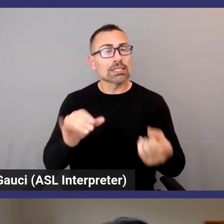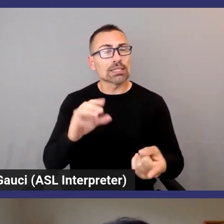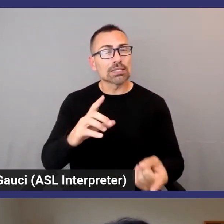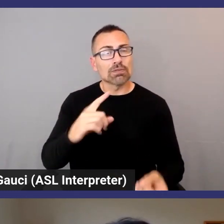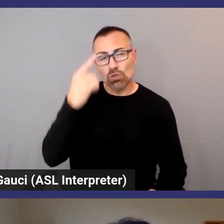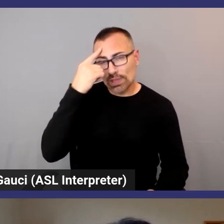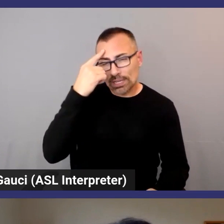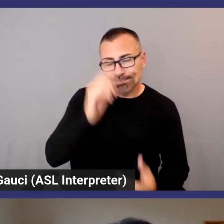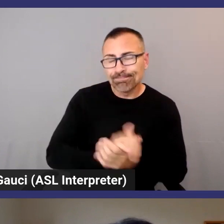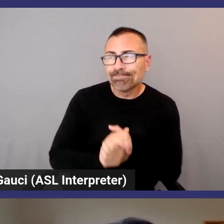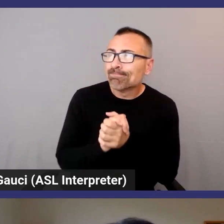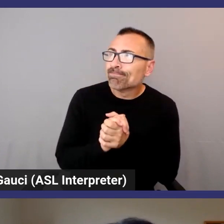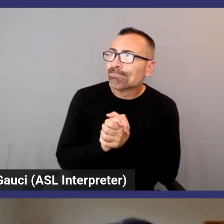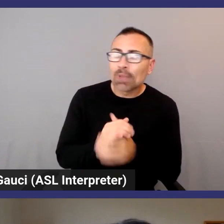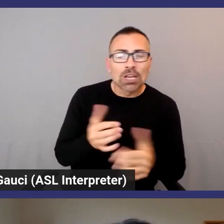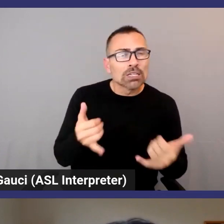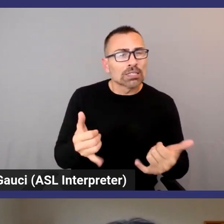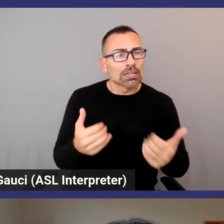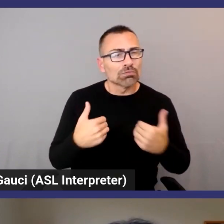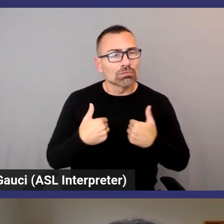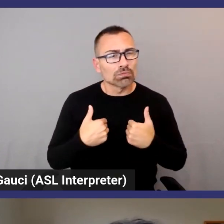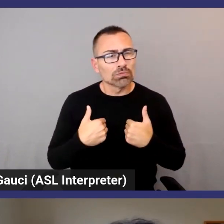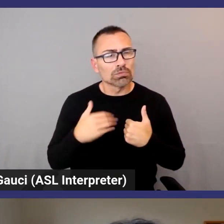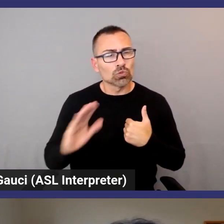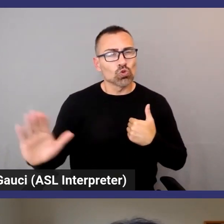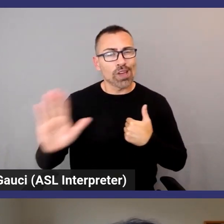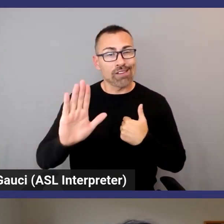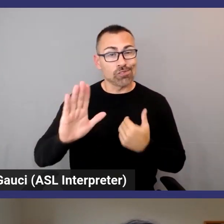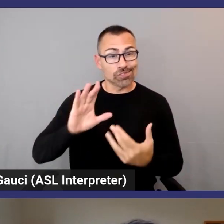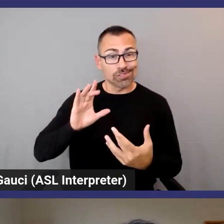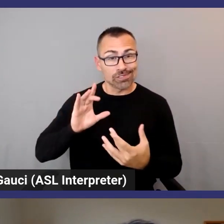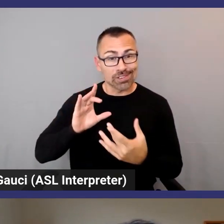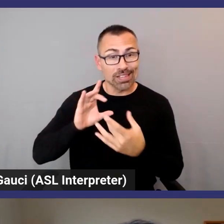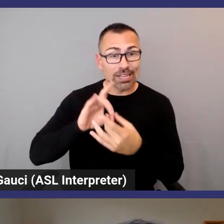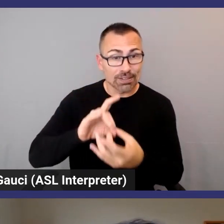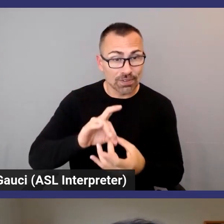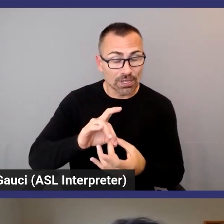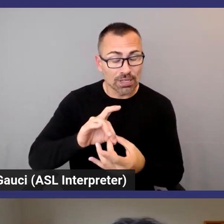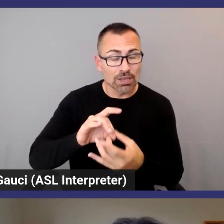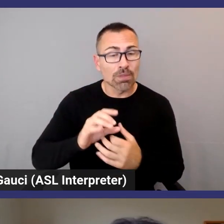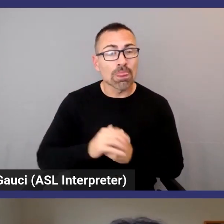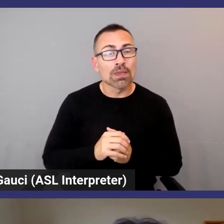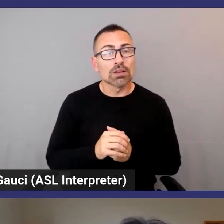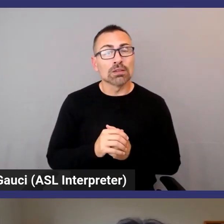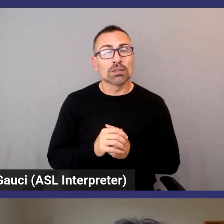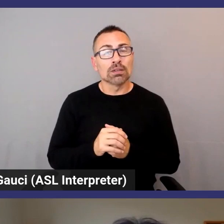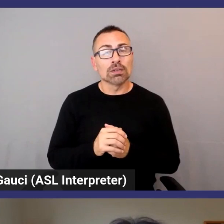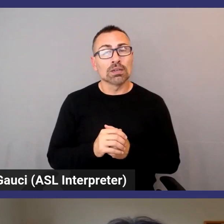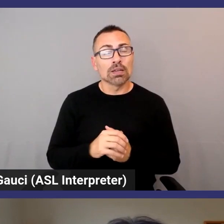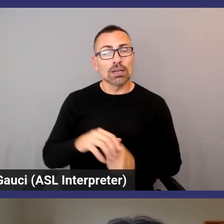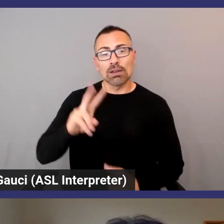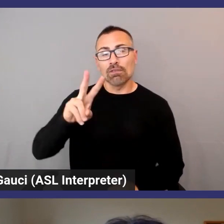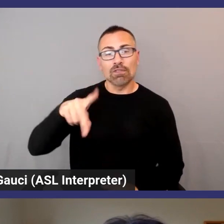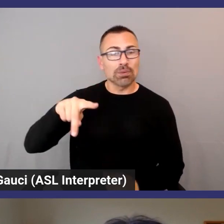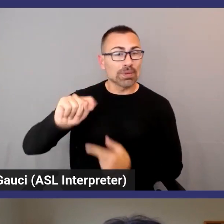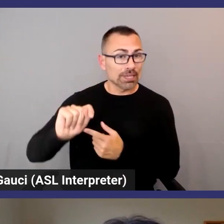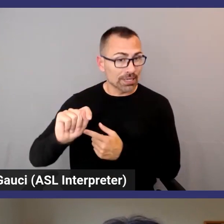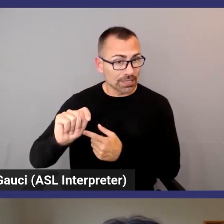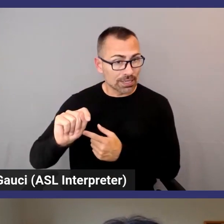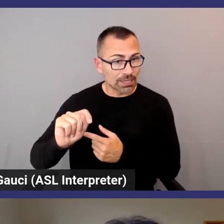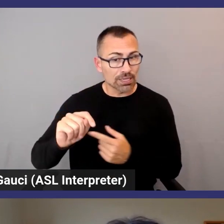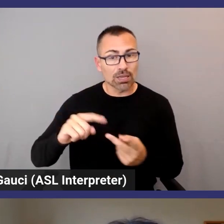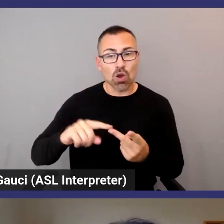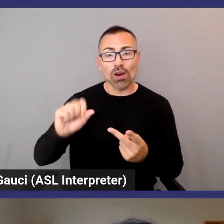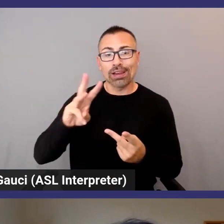is that like now you have your connectivity, and then in a VPC, in AWS Virtual